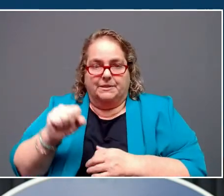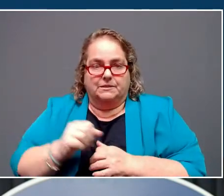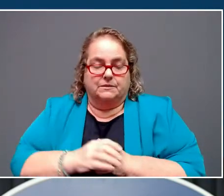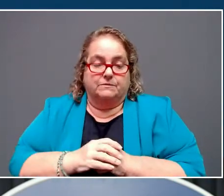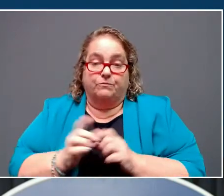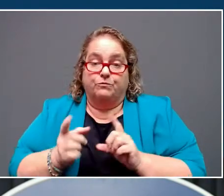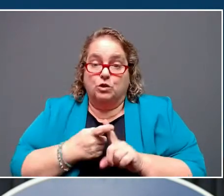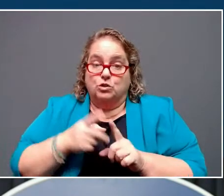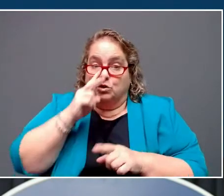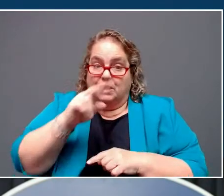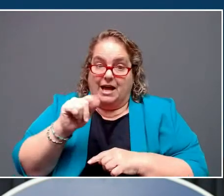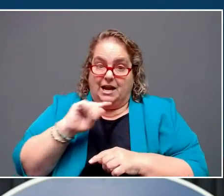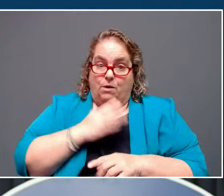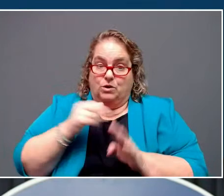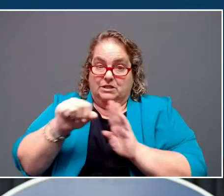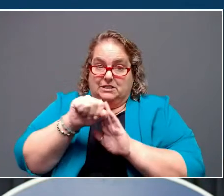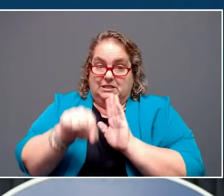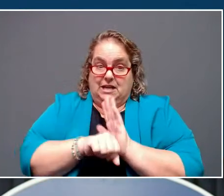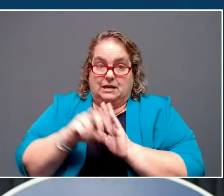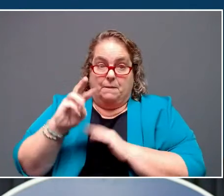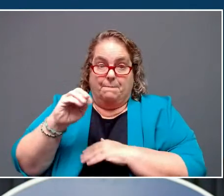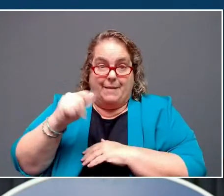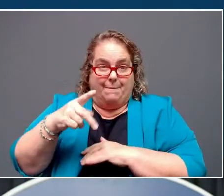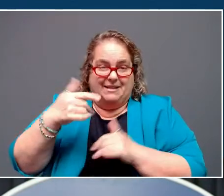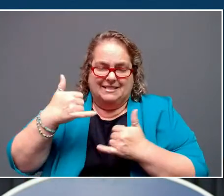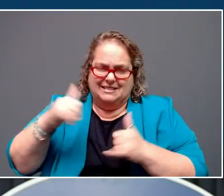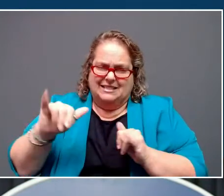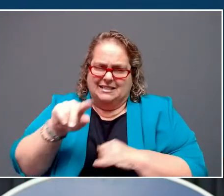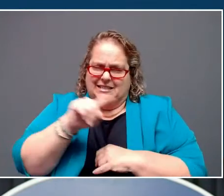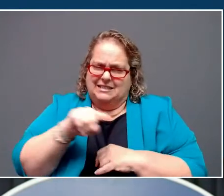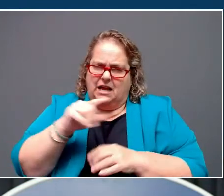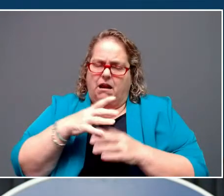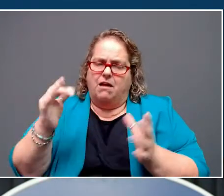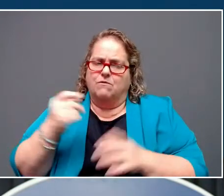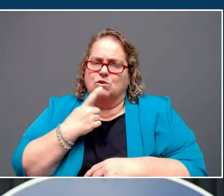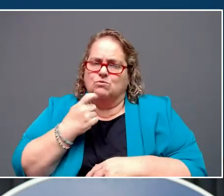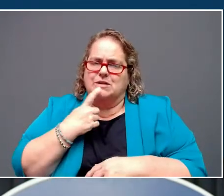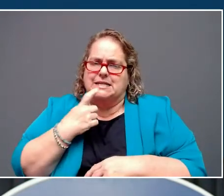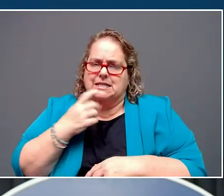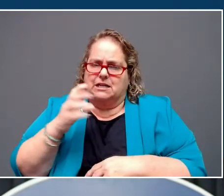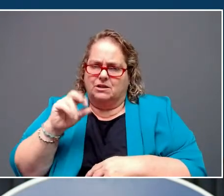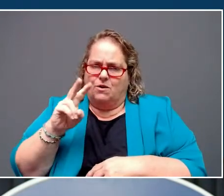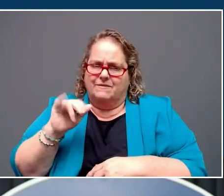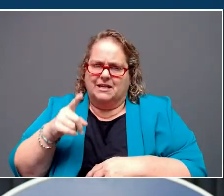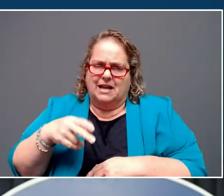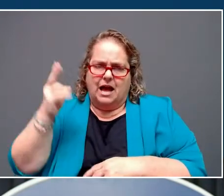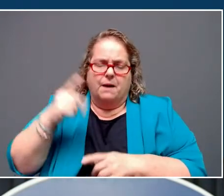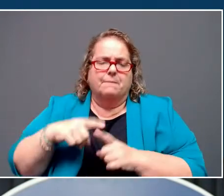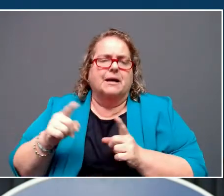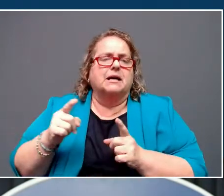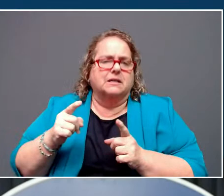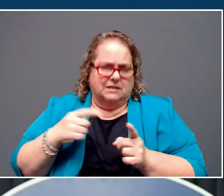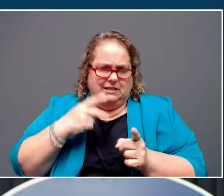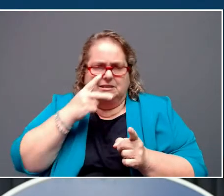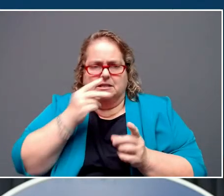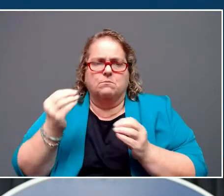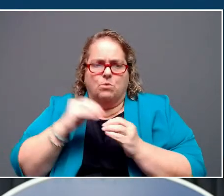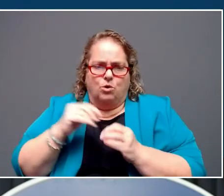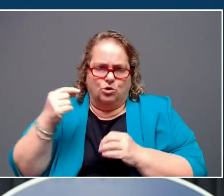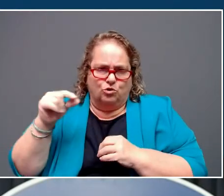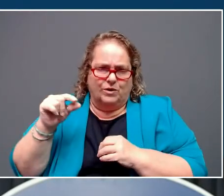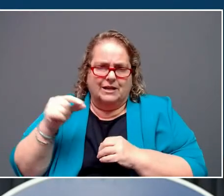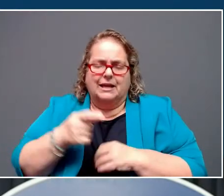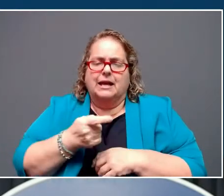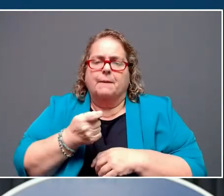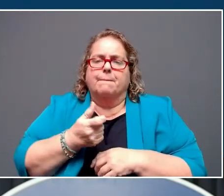state map. There's still a lot of red, but certainly more green. This is a little bit better of a map than we